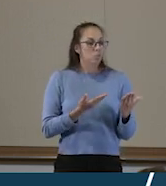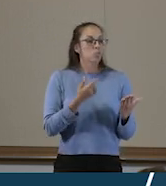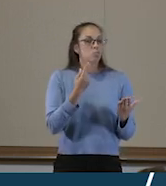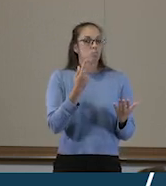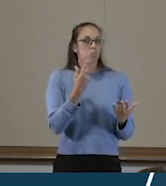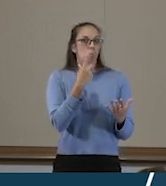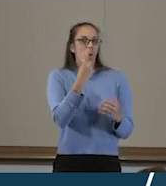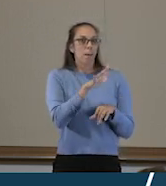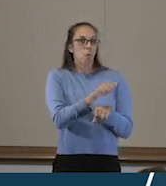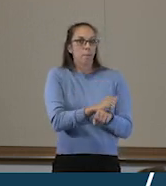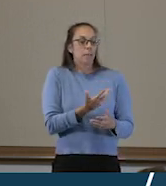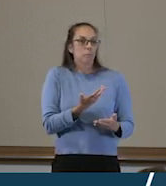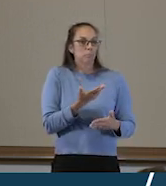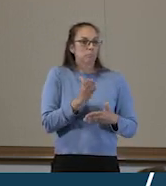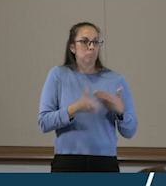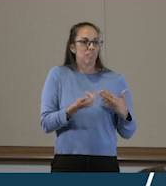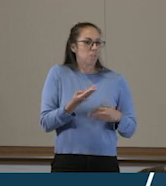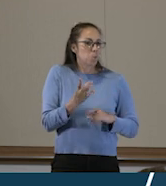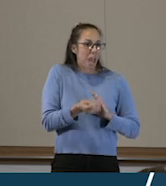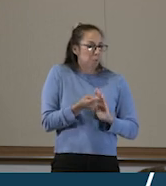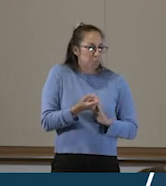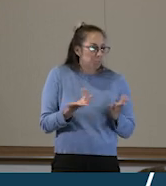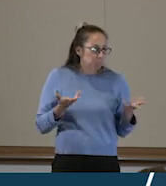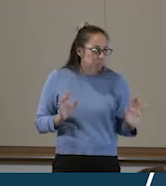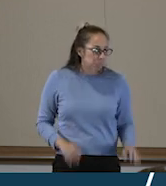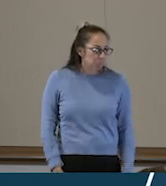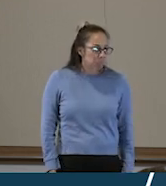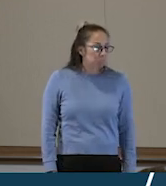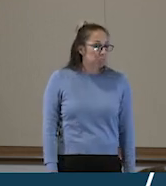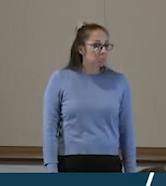it'll take maybe a couple hours.